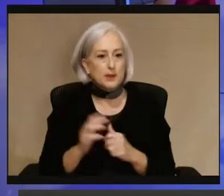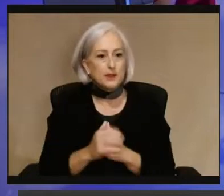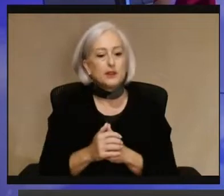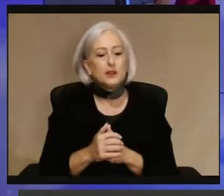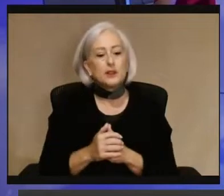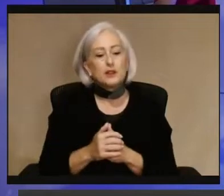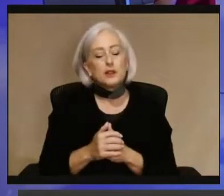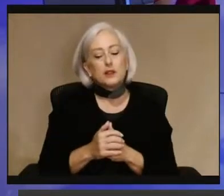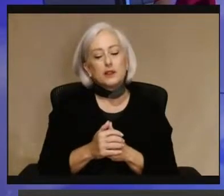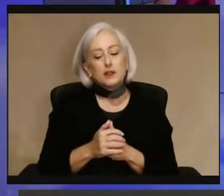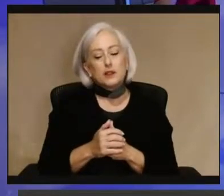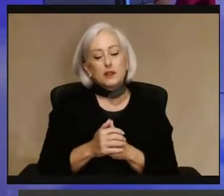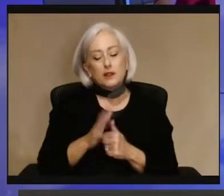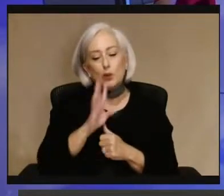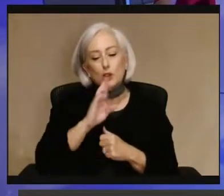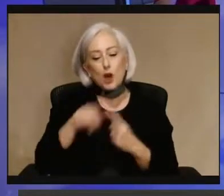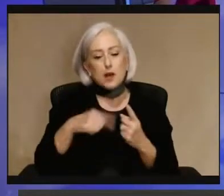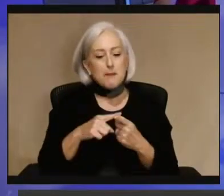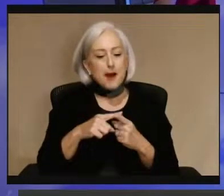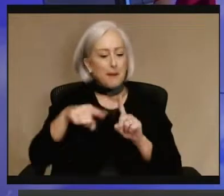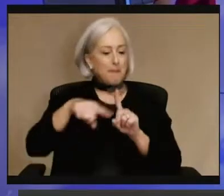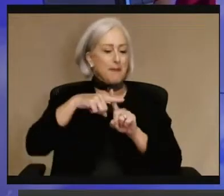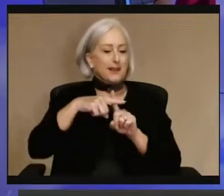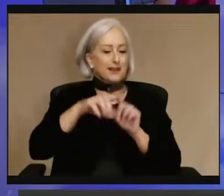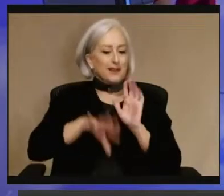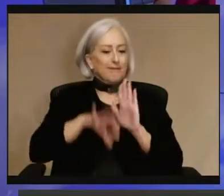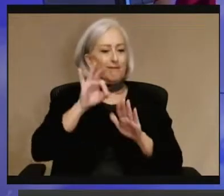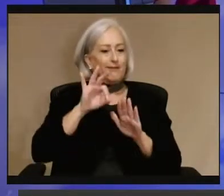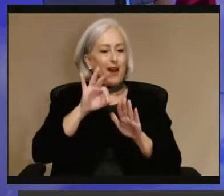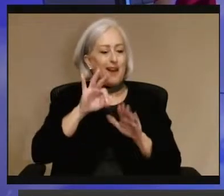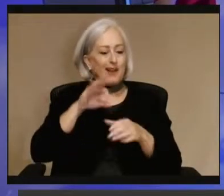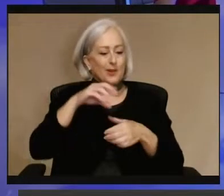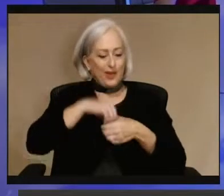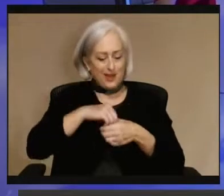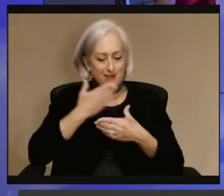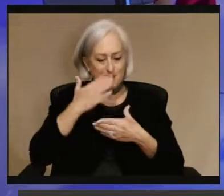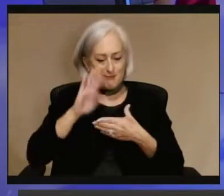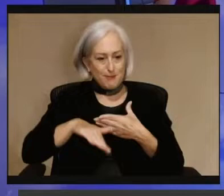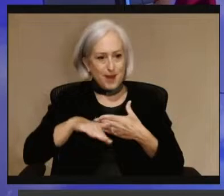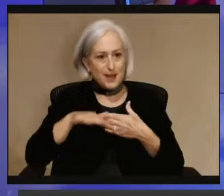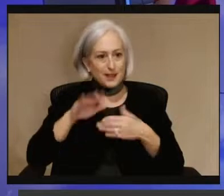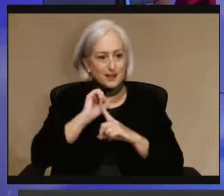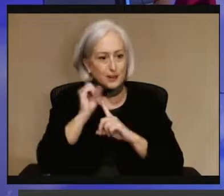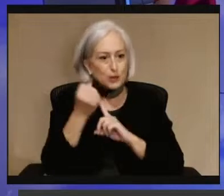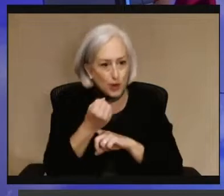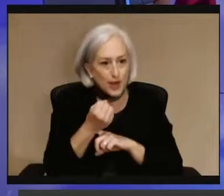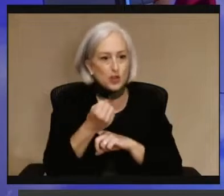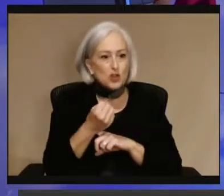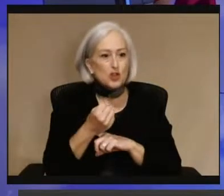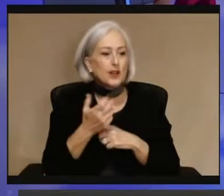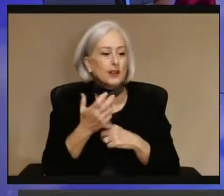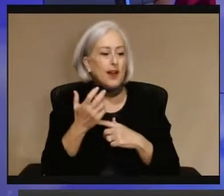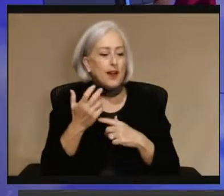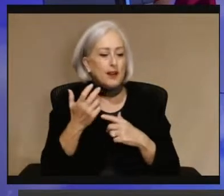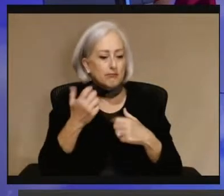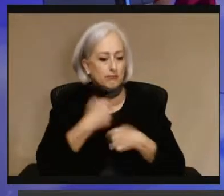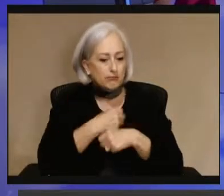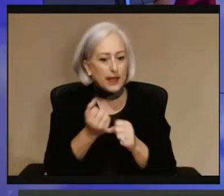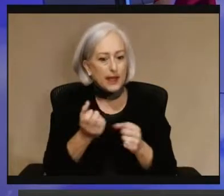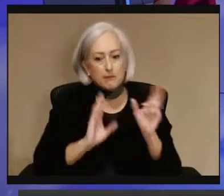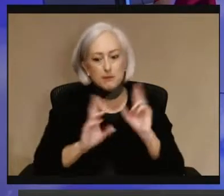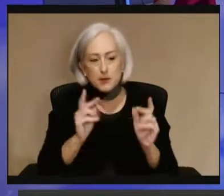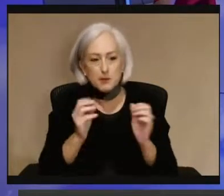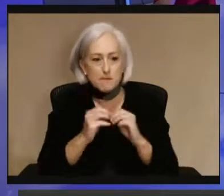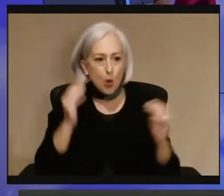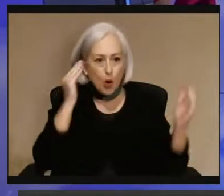COVID, and as Kelly said, bringing this to kind of a stadium level and the awareness. But how did COVID help? What was the good